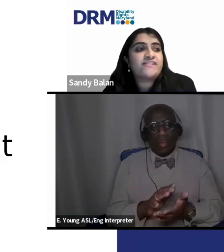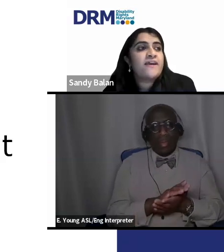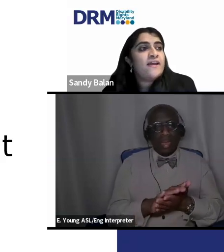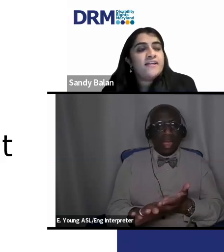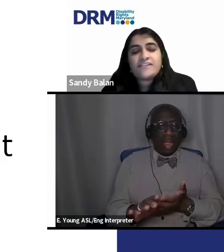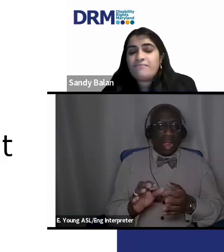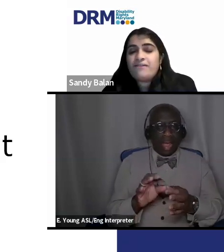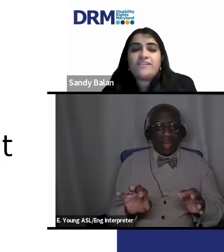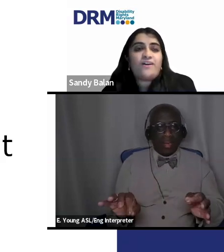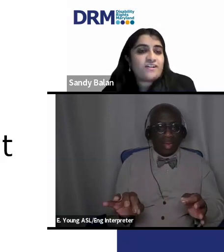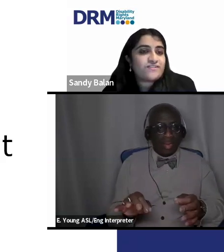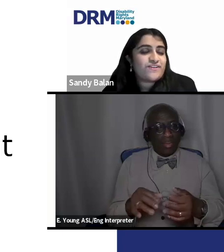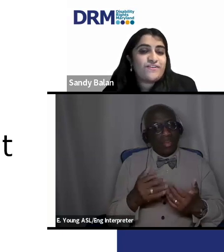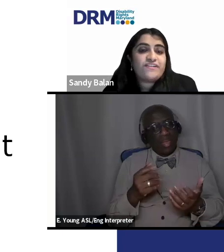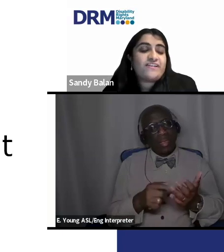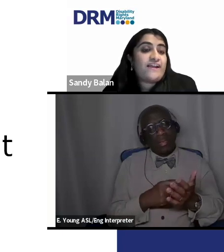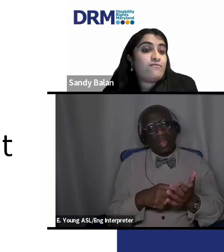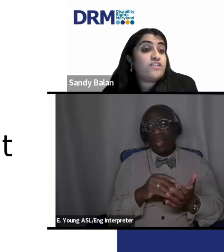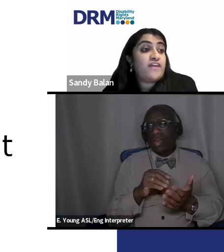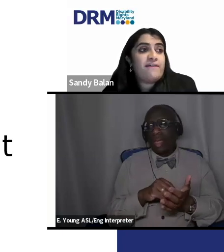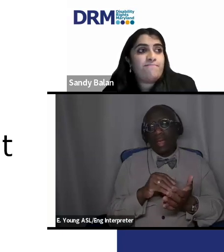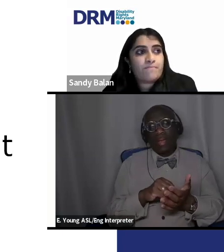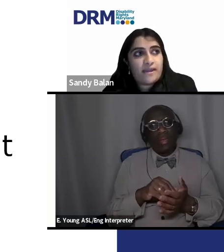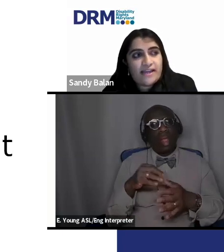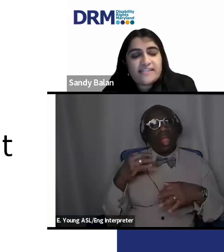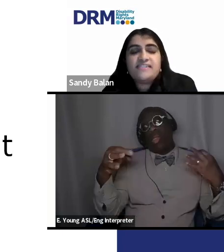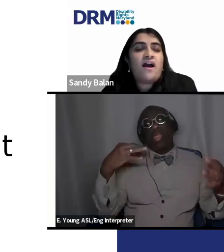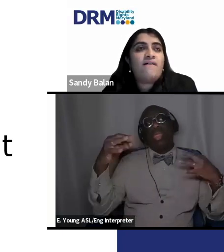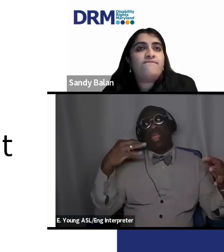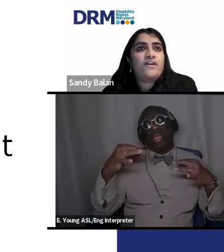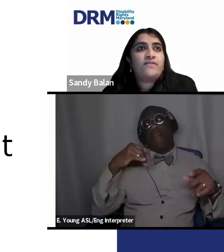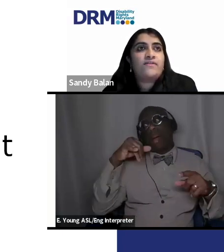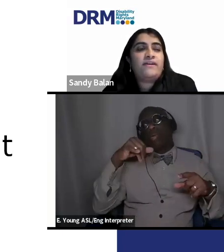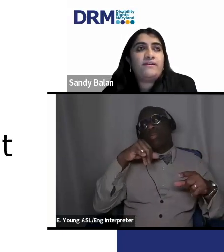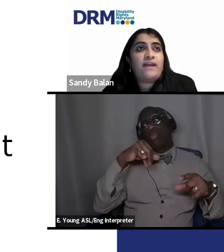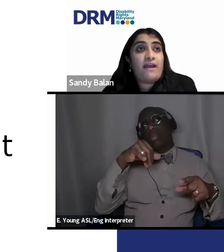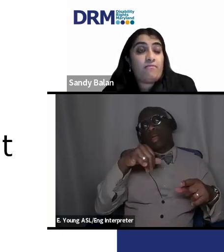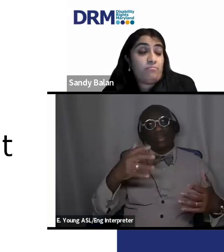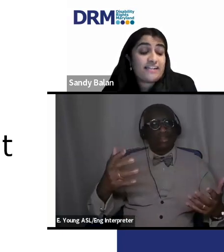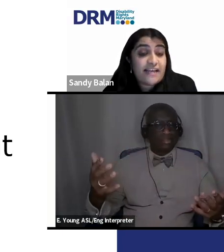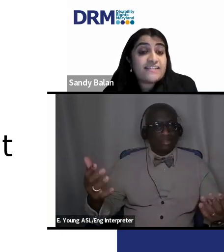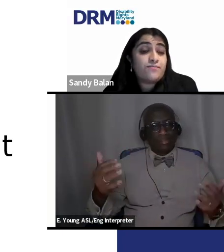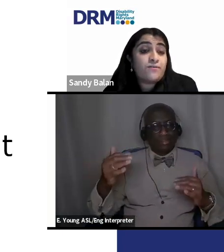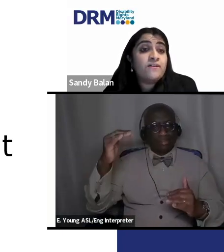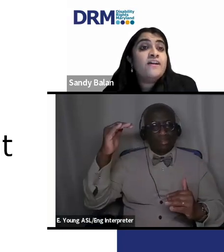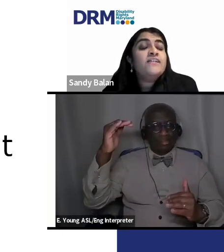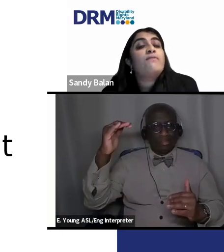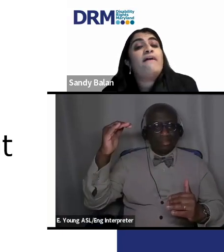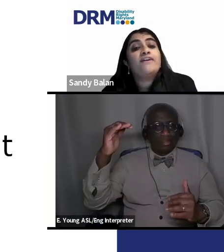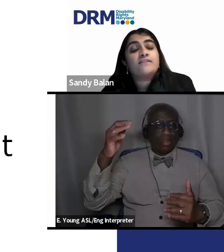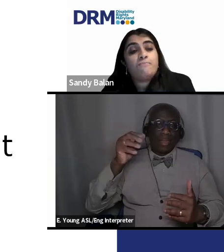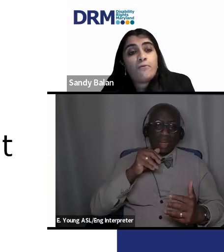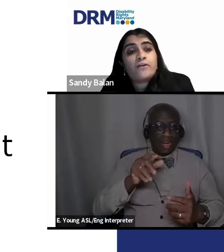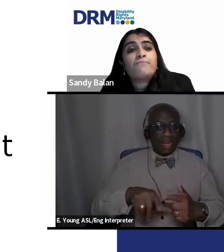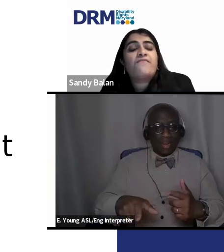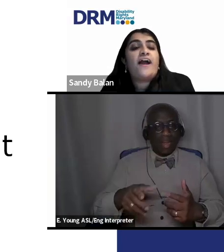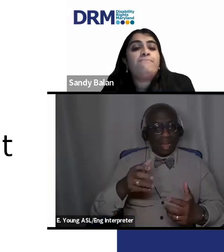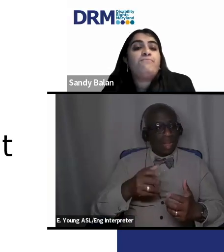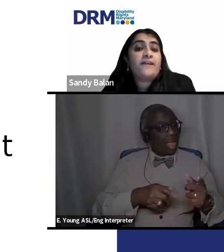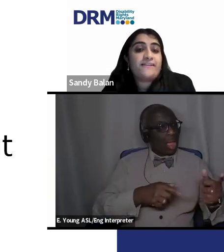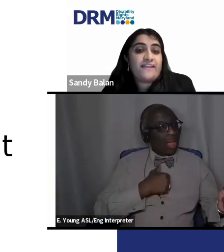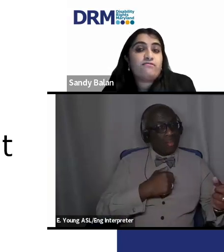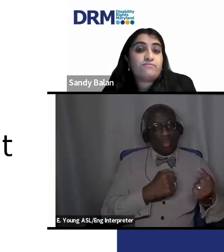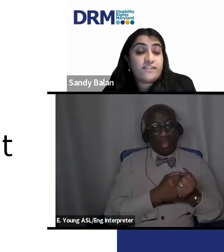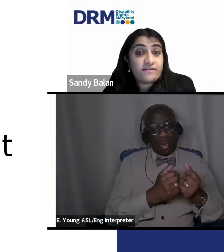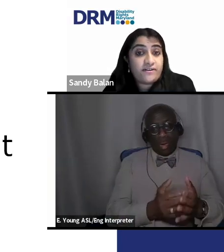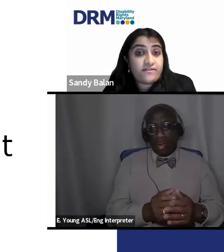doctor's office, sometimes the doctors are using language that is not very accessible. So having a supporter